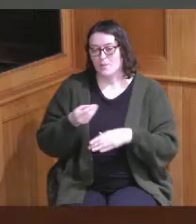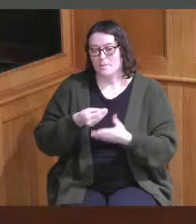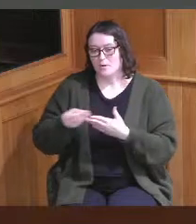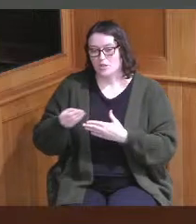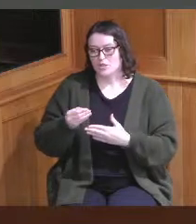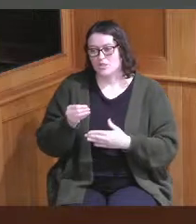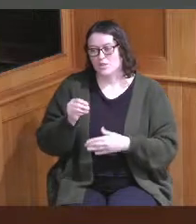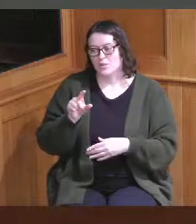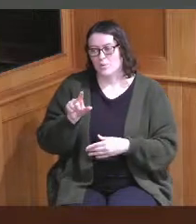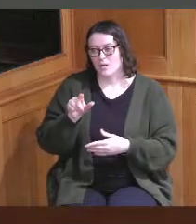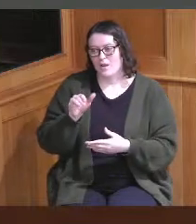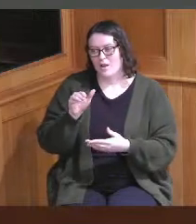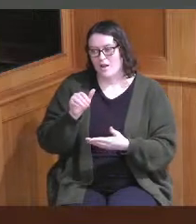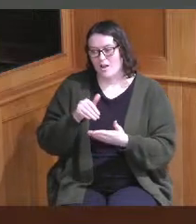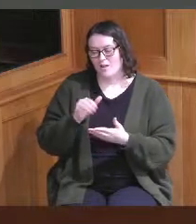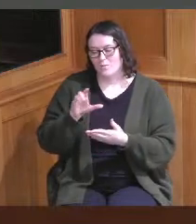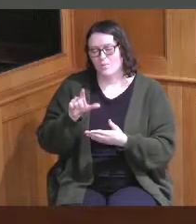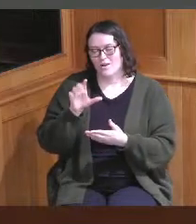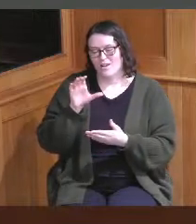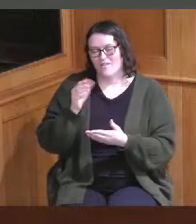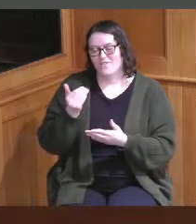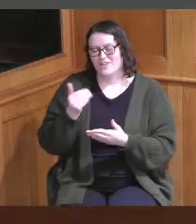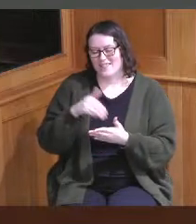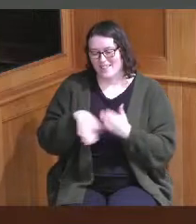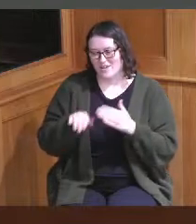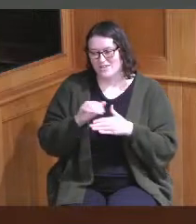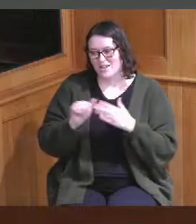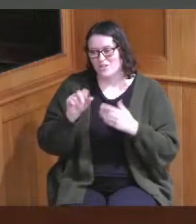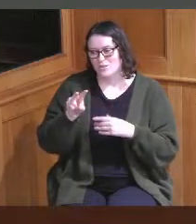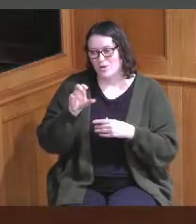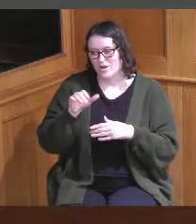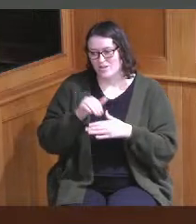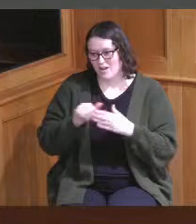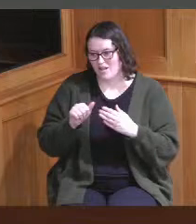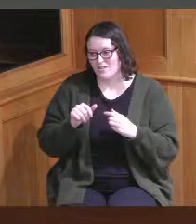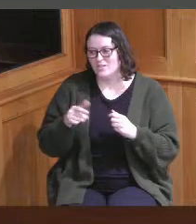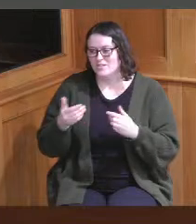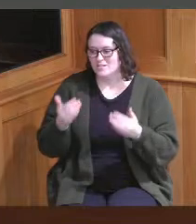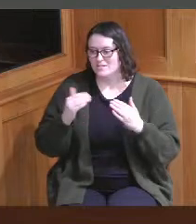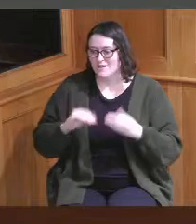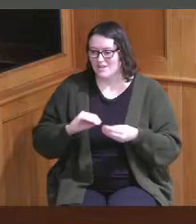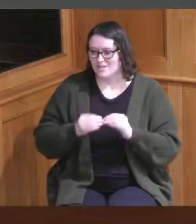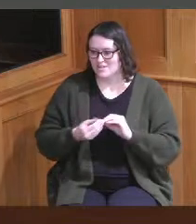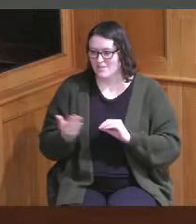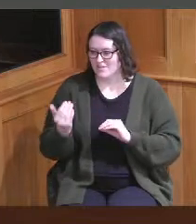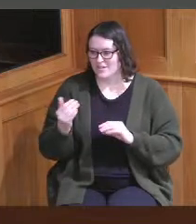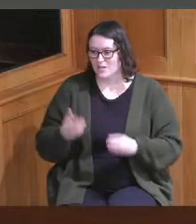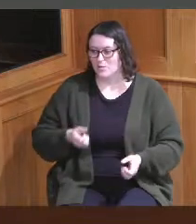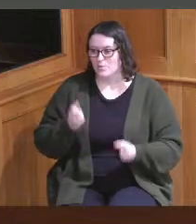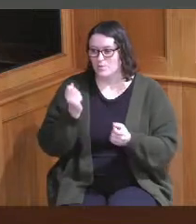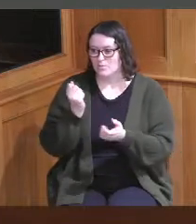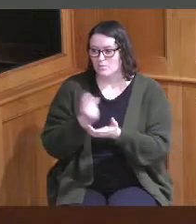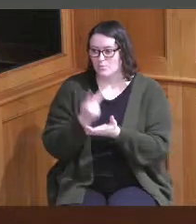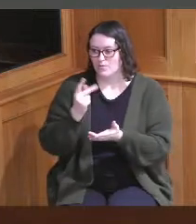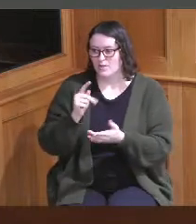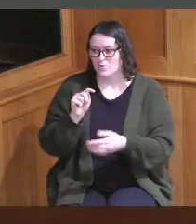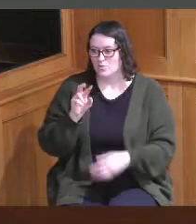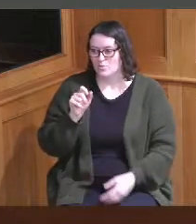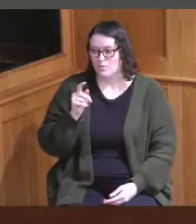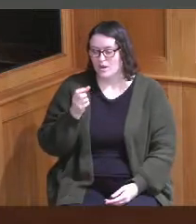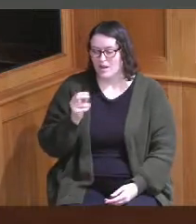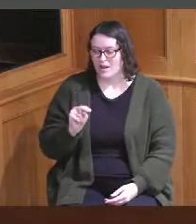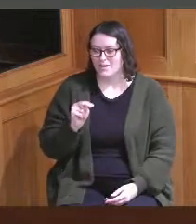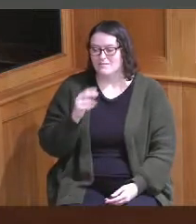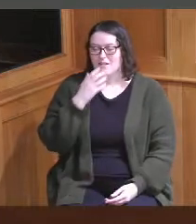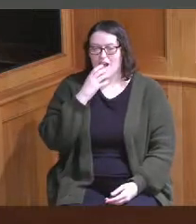for $115,200. Item 15 is the award of a bid to Triton Services for a domestic hot water replacement at